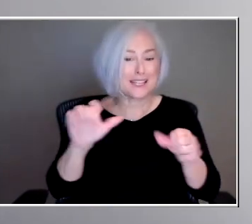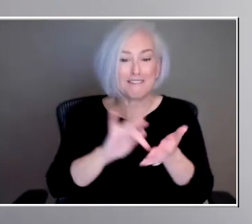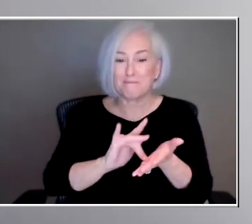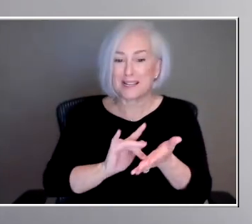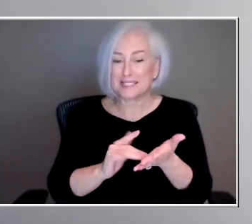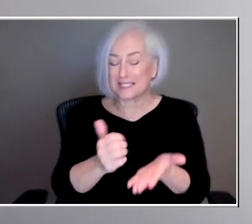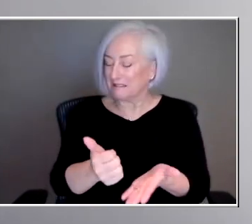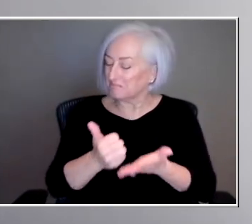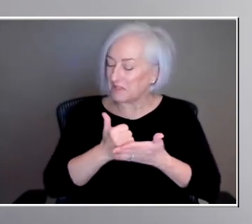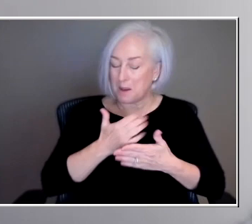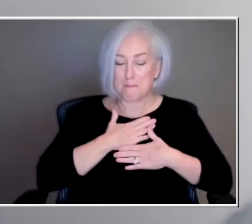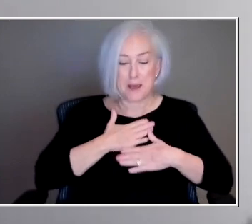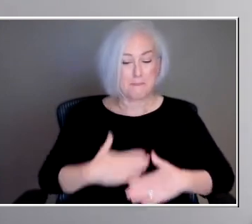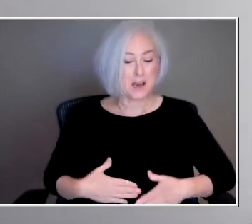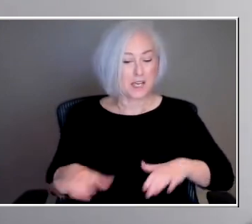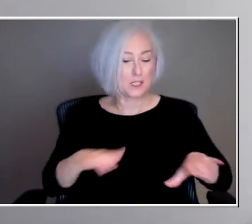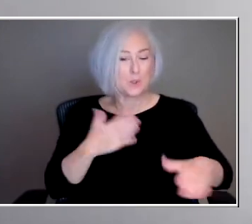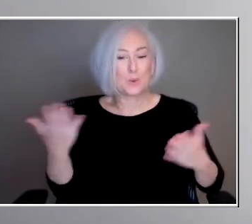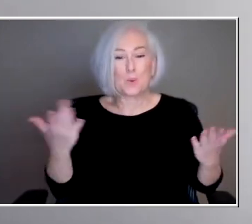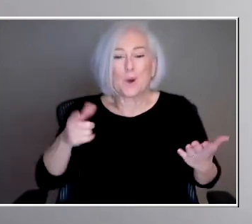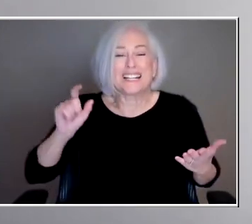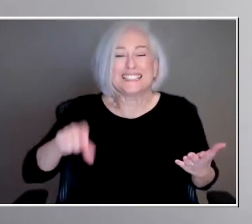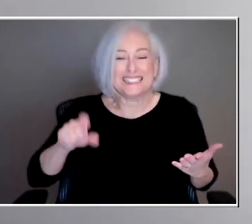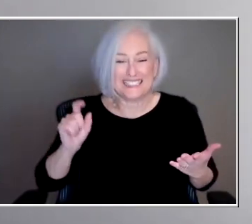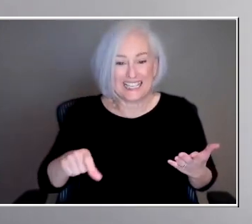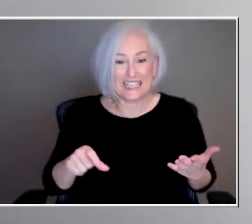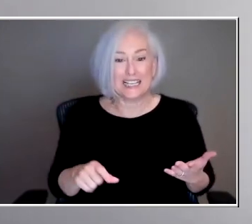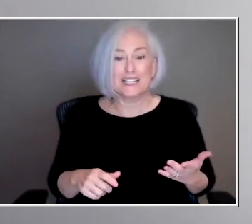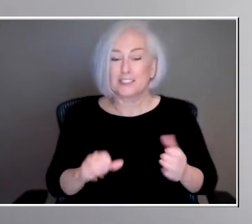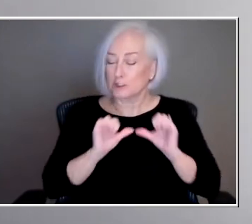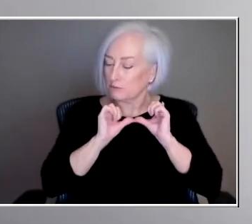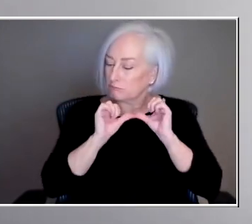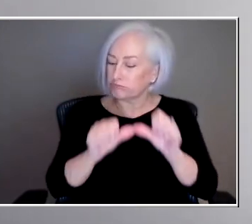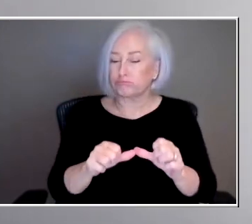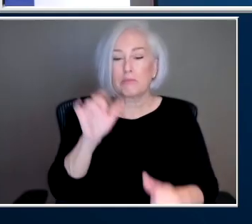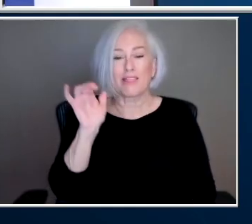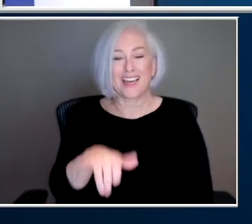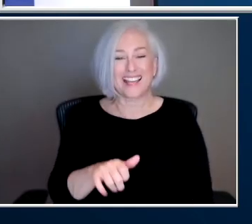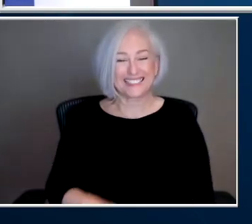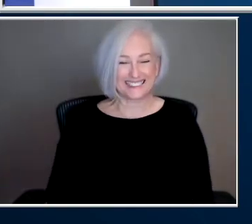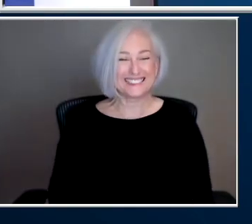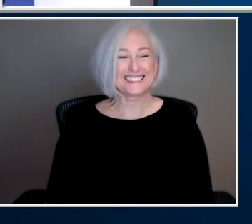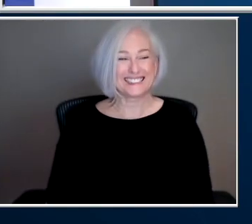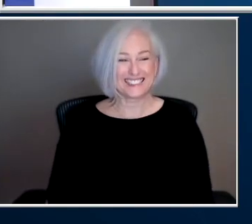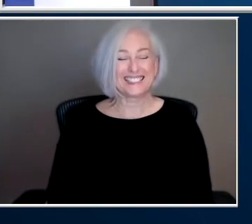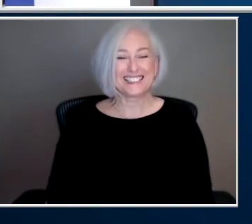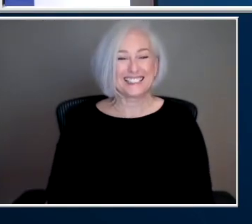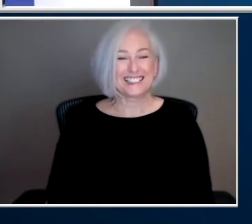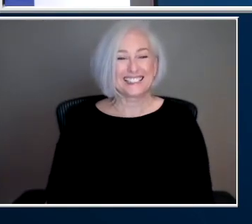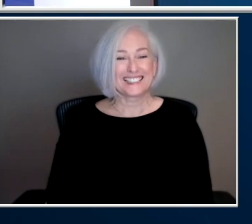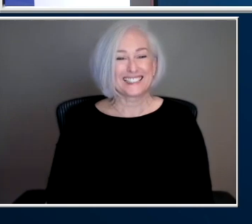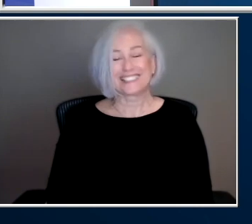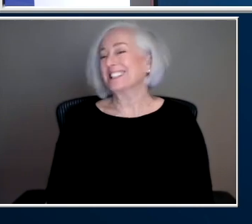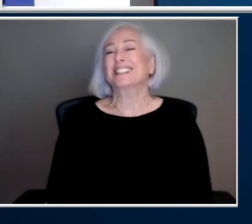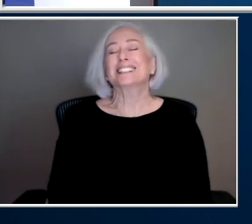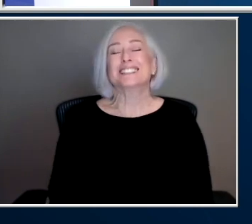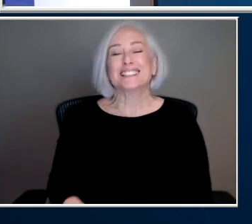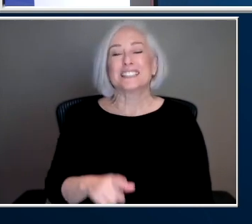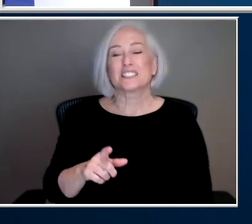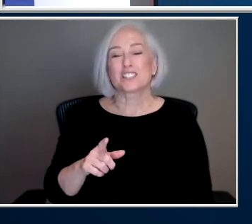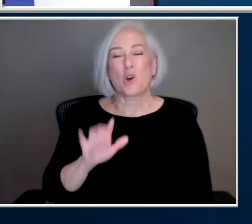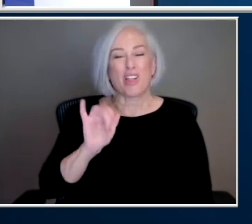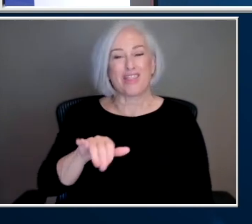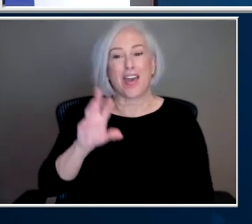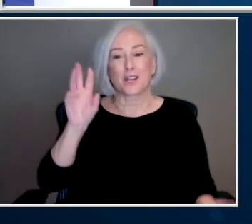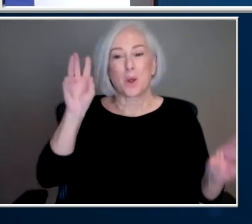to do what it needs to do. So we'll stick with it as long as we need to. Just take that worry and put that